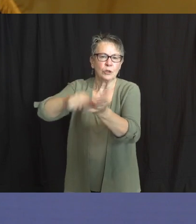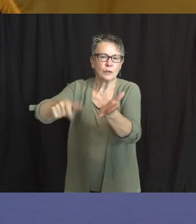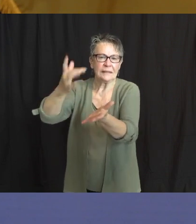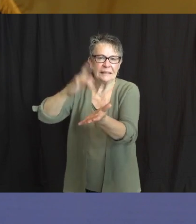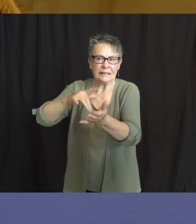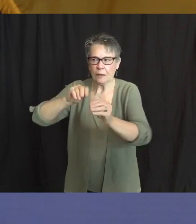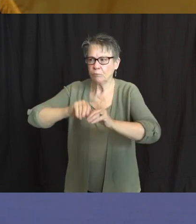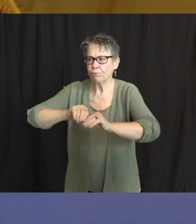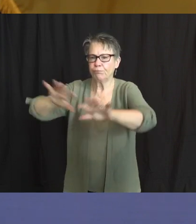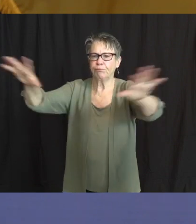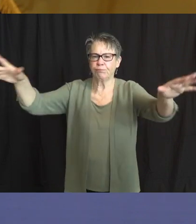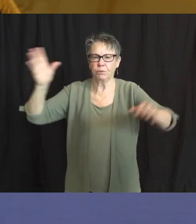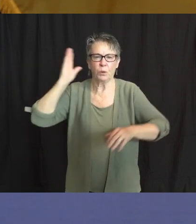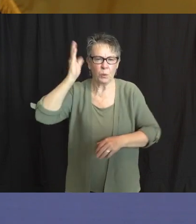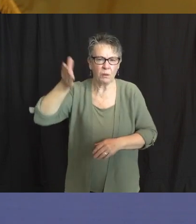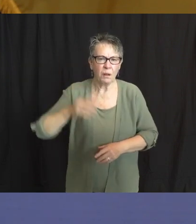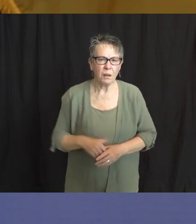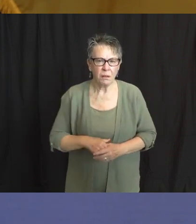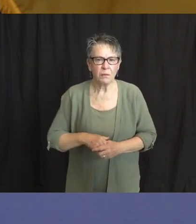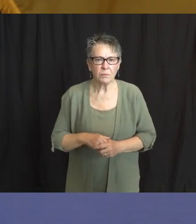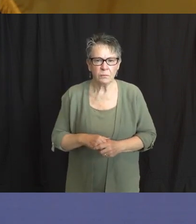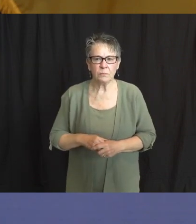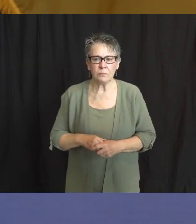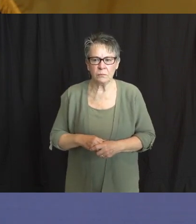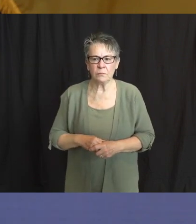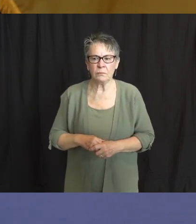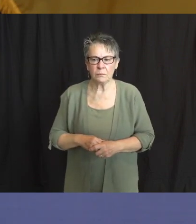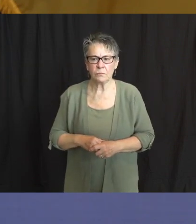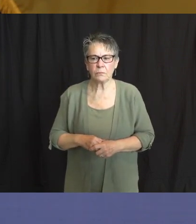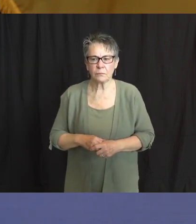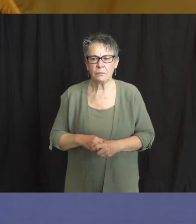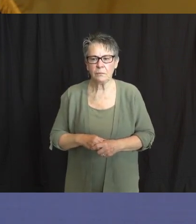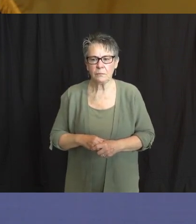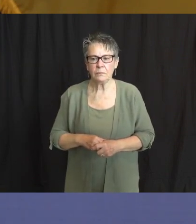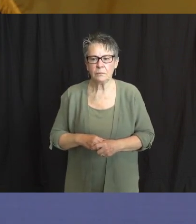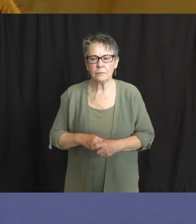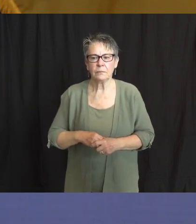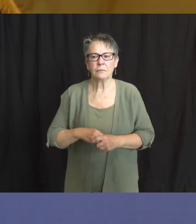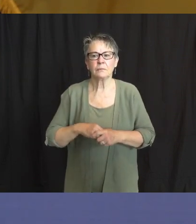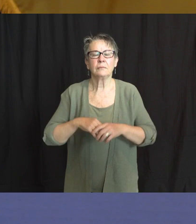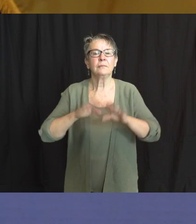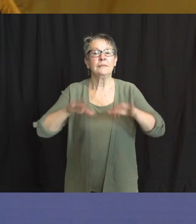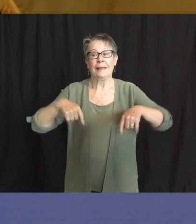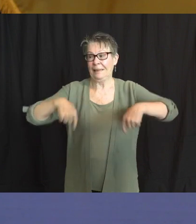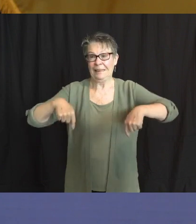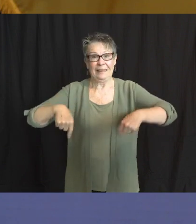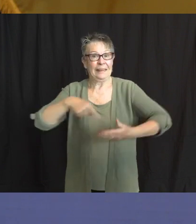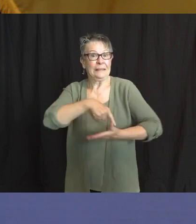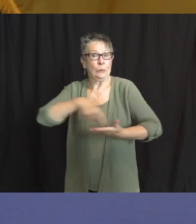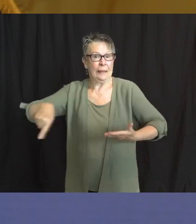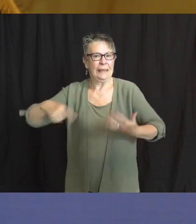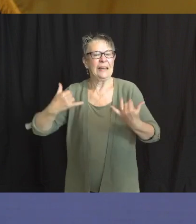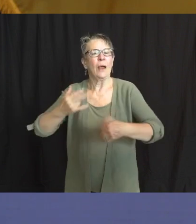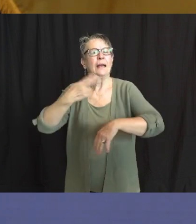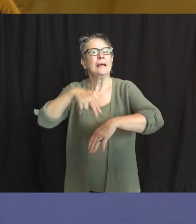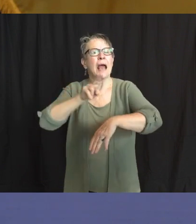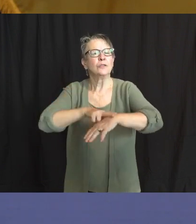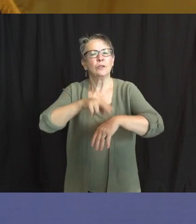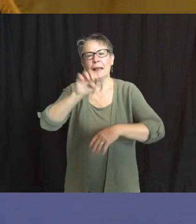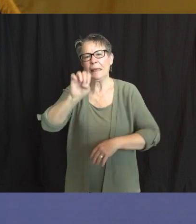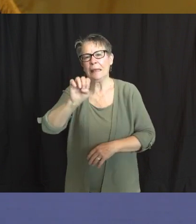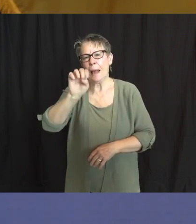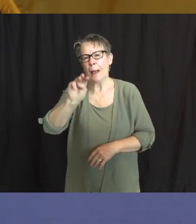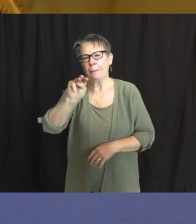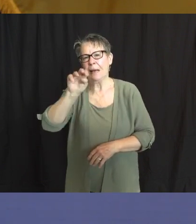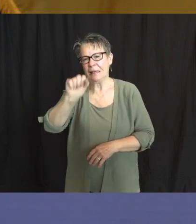these providers perform across our communities. Every day, EMS workers save lives, and although the epidemic has